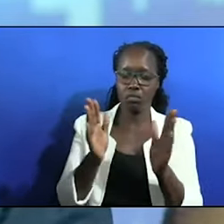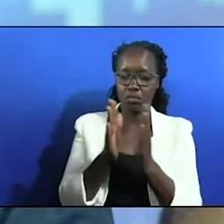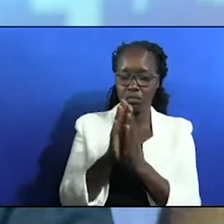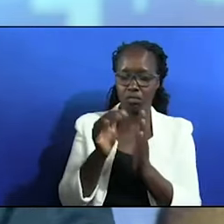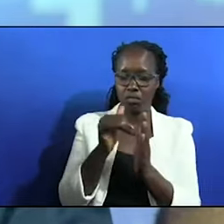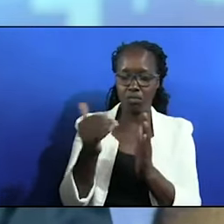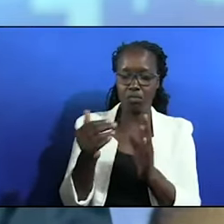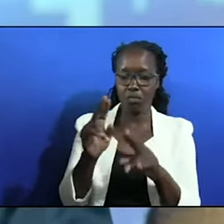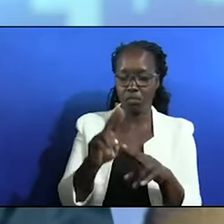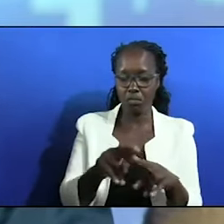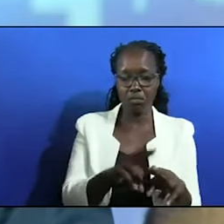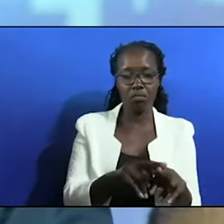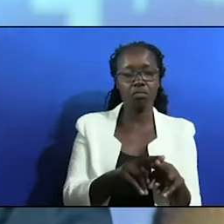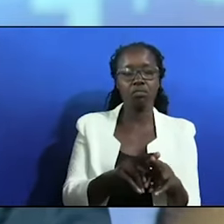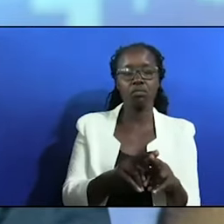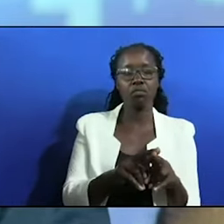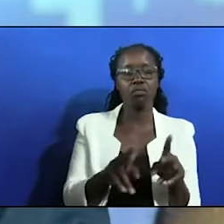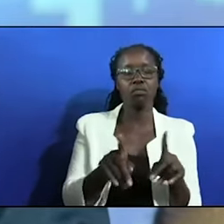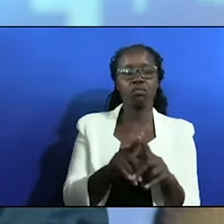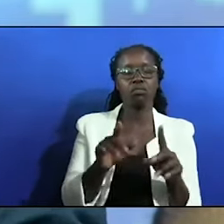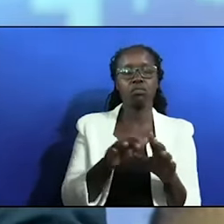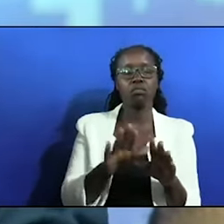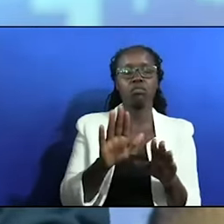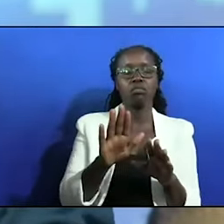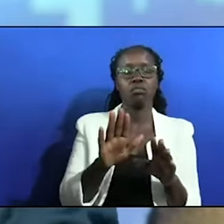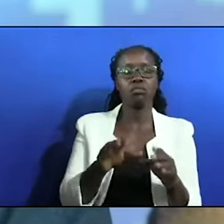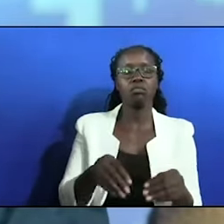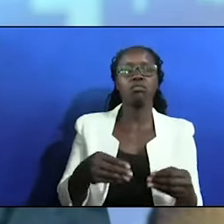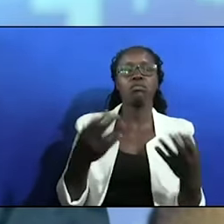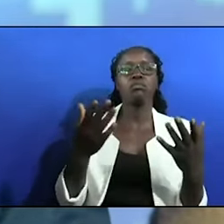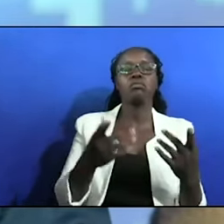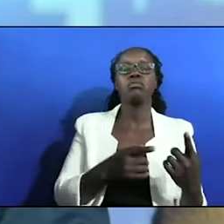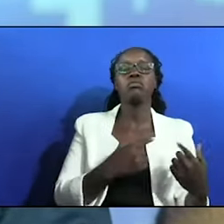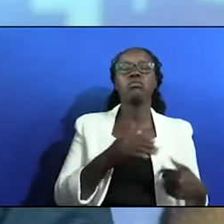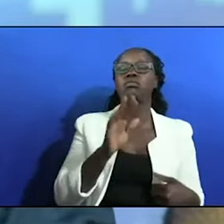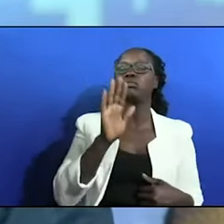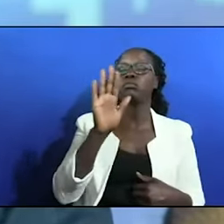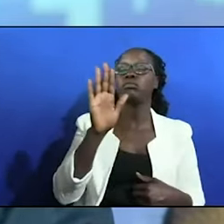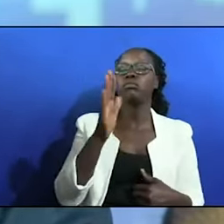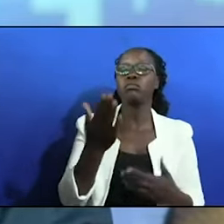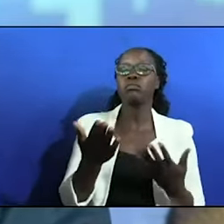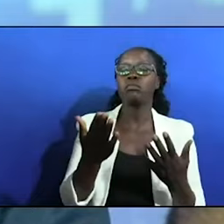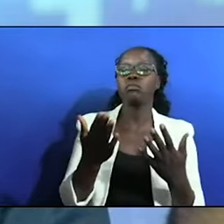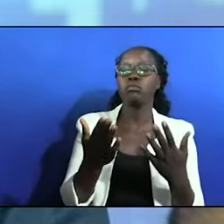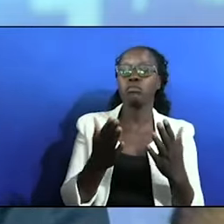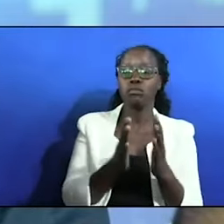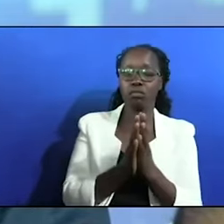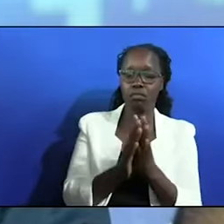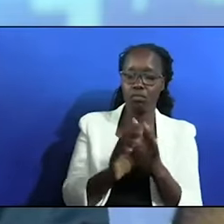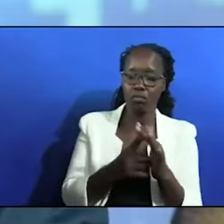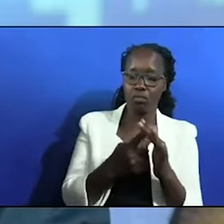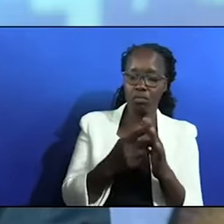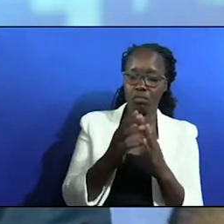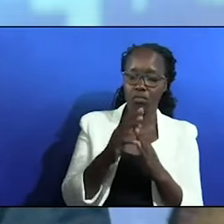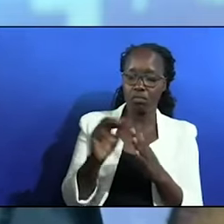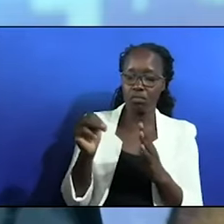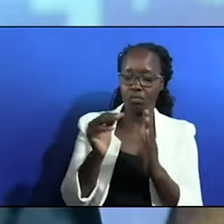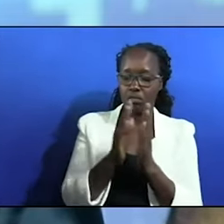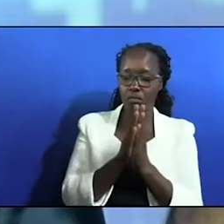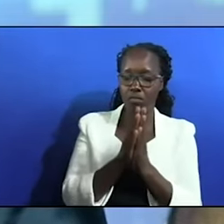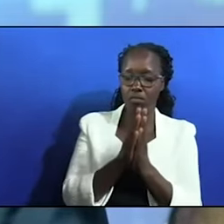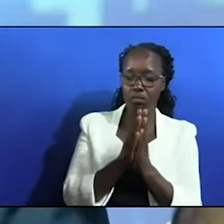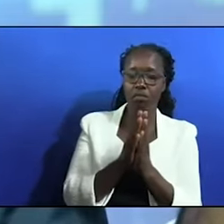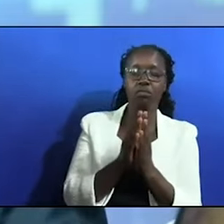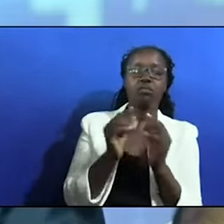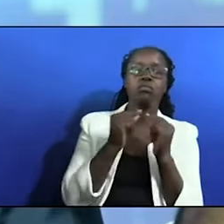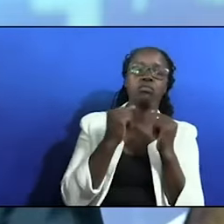who may be seated. As they lift their hearts to you, Lord, make new beginnings with them. We pray for the clergy,